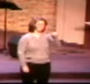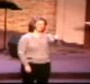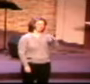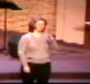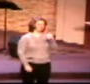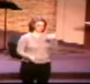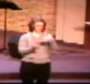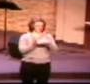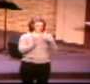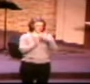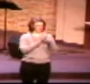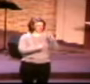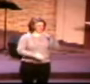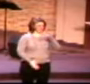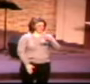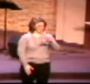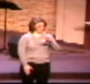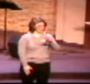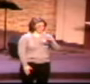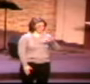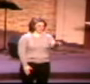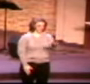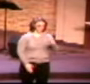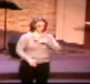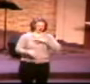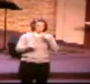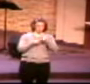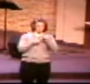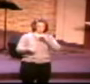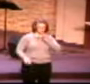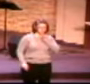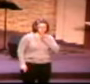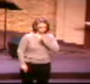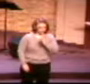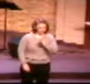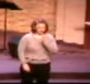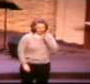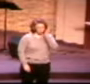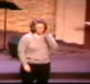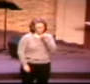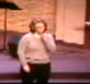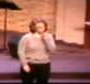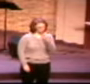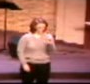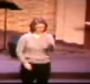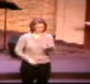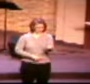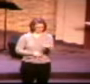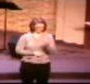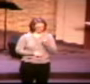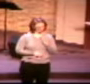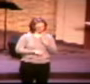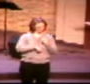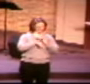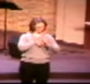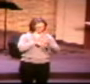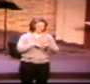again in chapter 55, my word goes out from my mouth and will not return to me